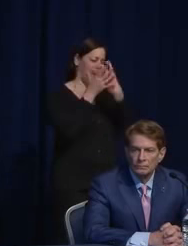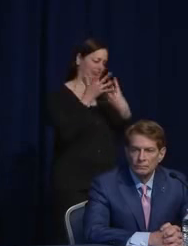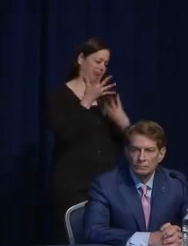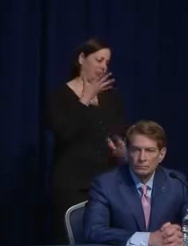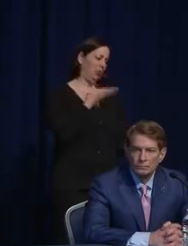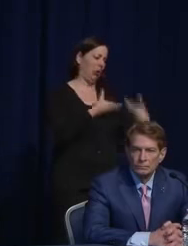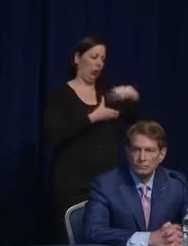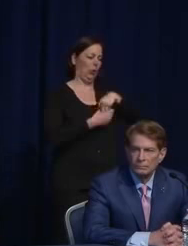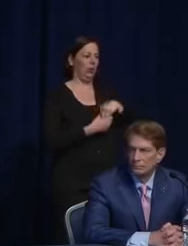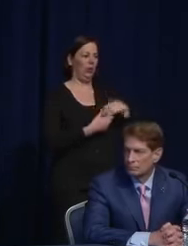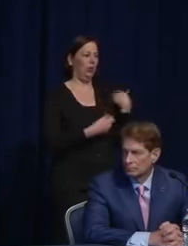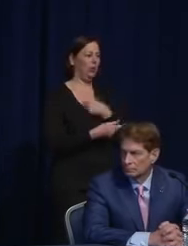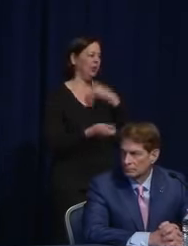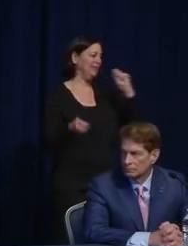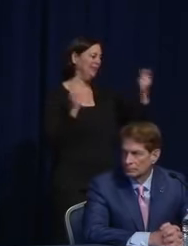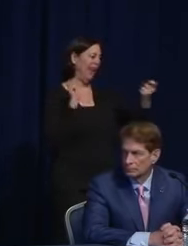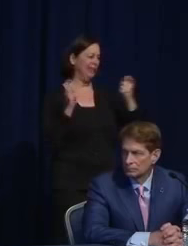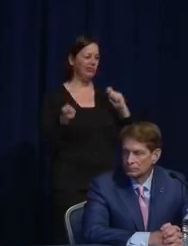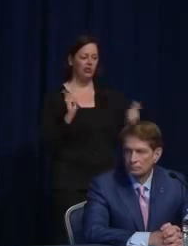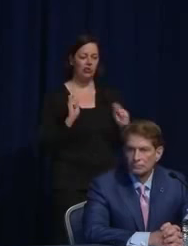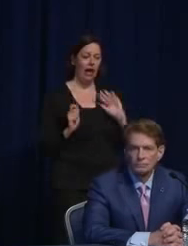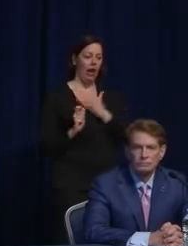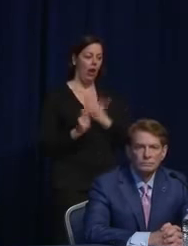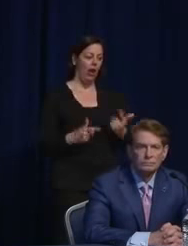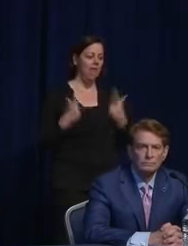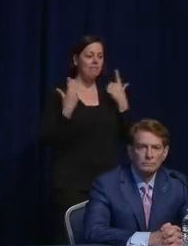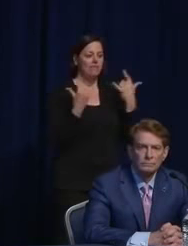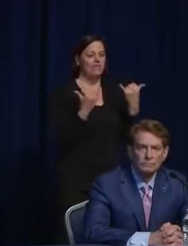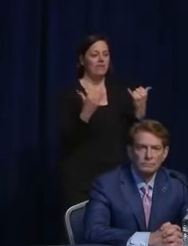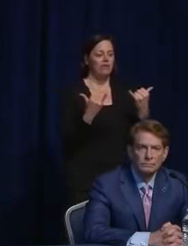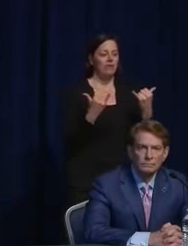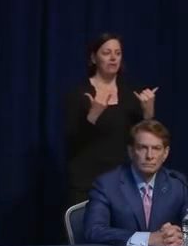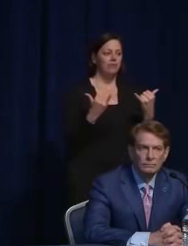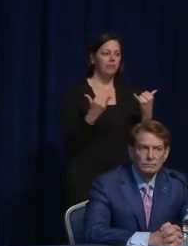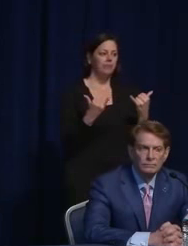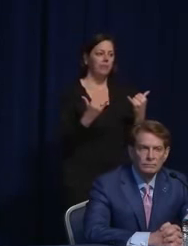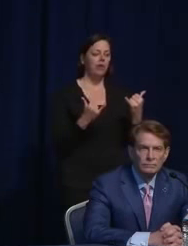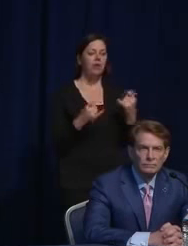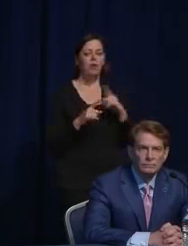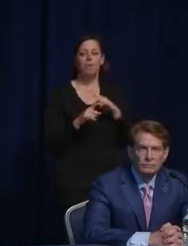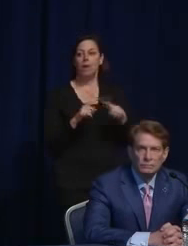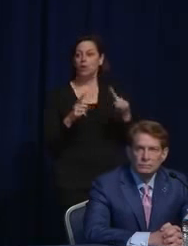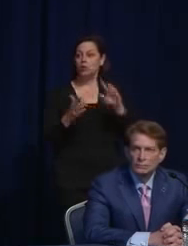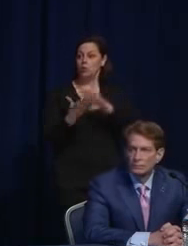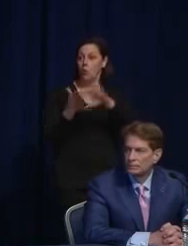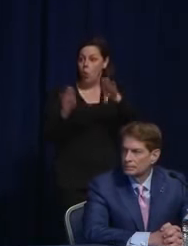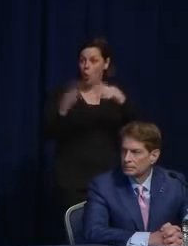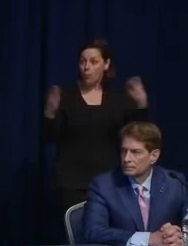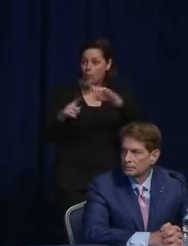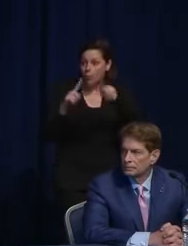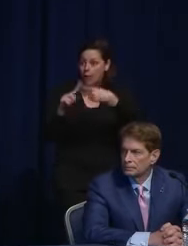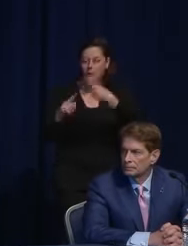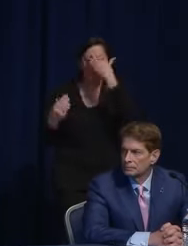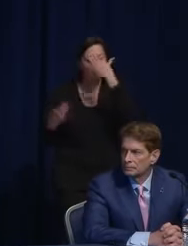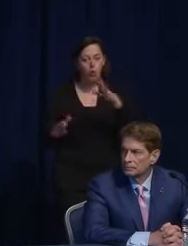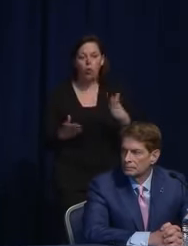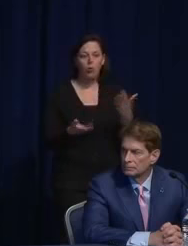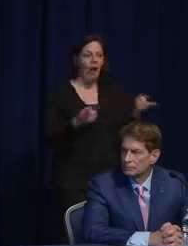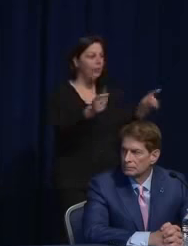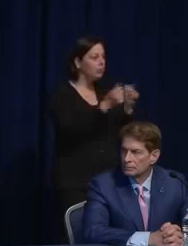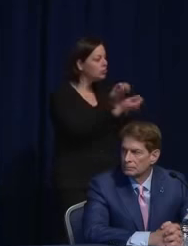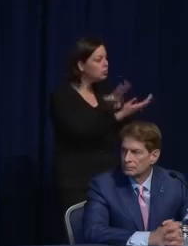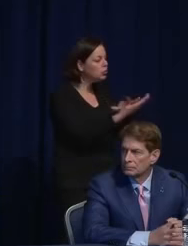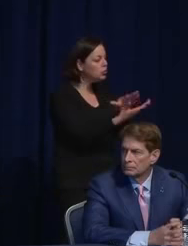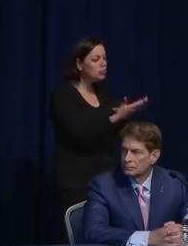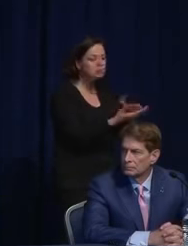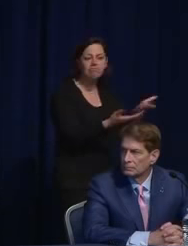of our educator community, but we'll have more on that when we have it. Just to repeat, first of all, thank you all